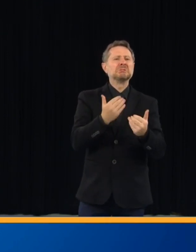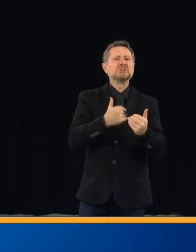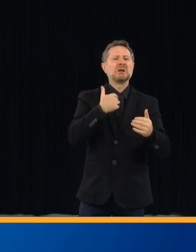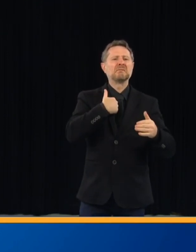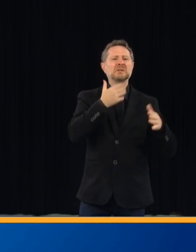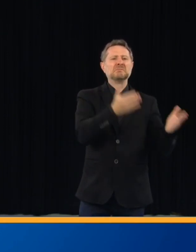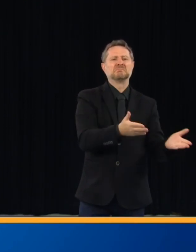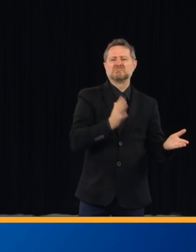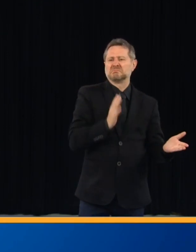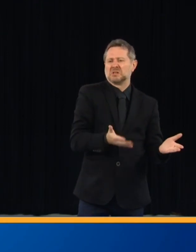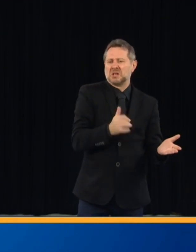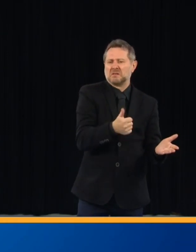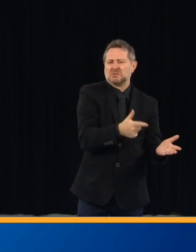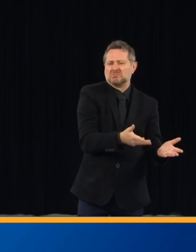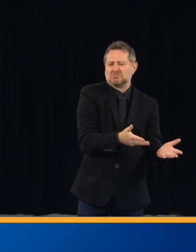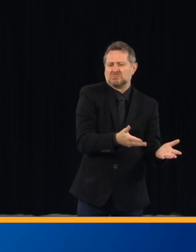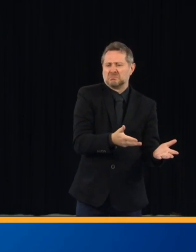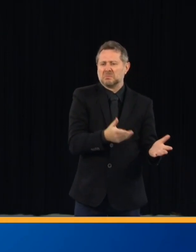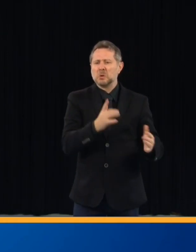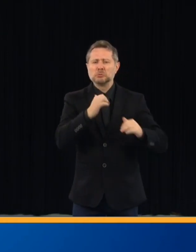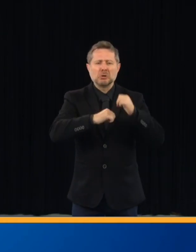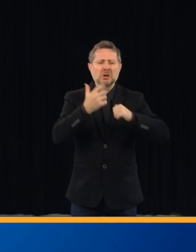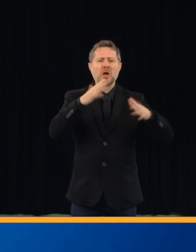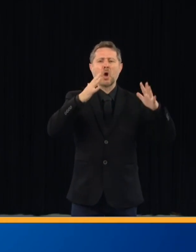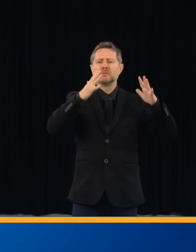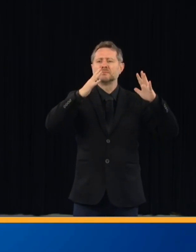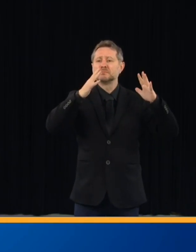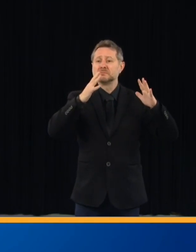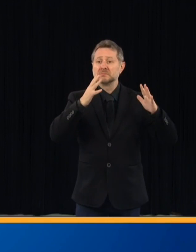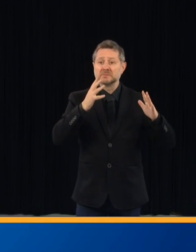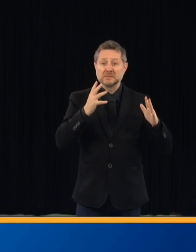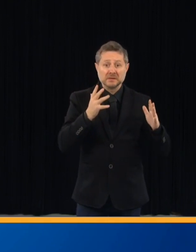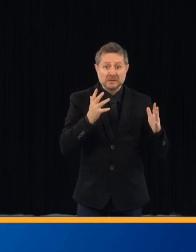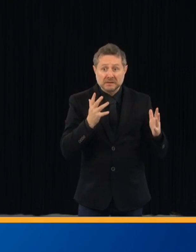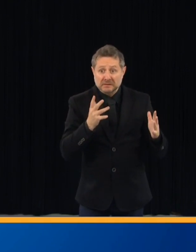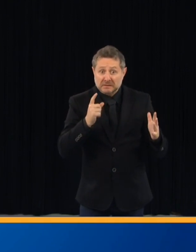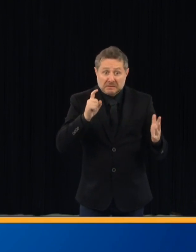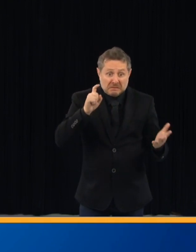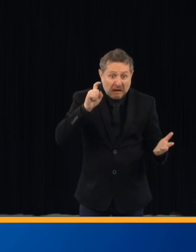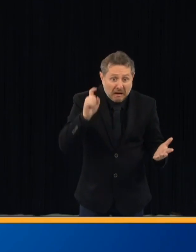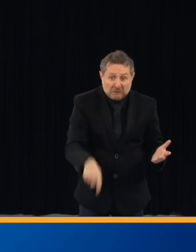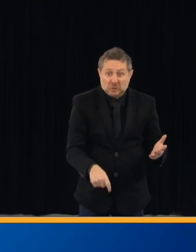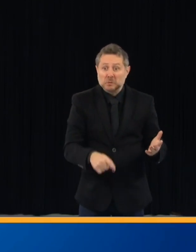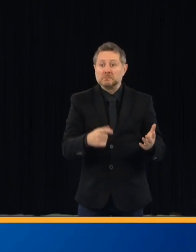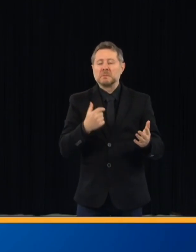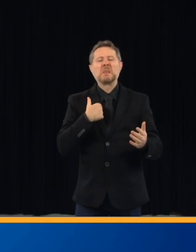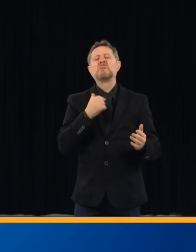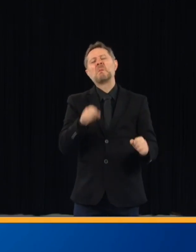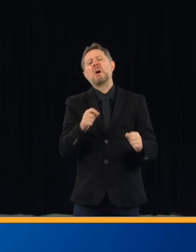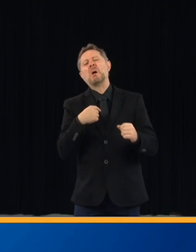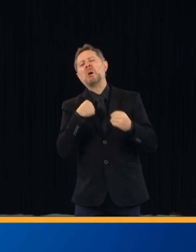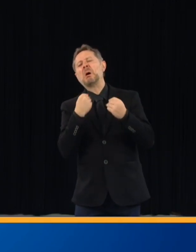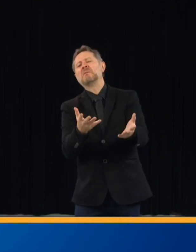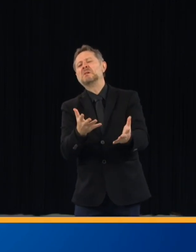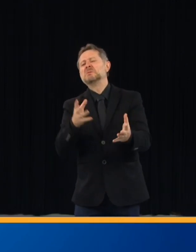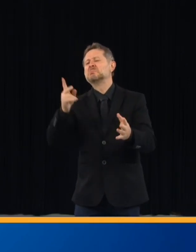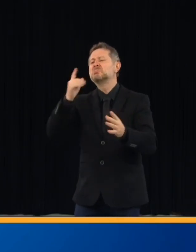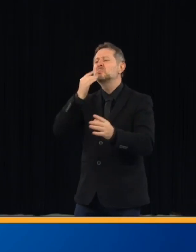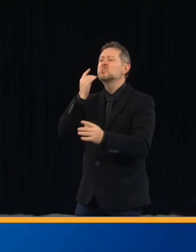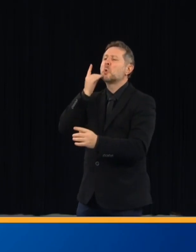a structure. Push comes to shove. We can acquire dorms, we can